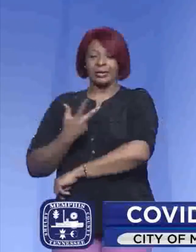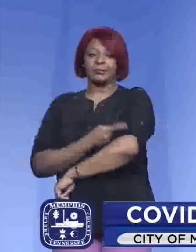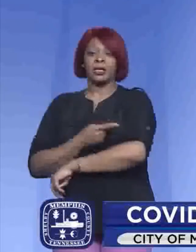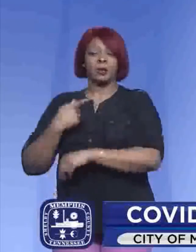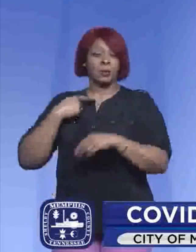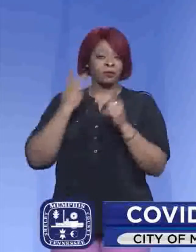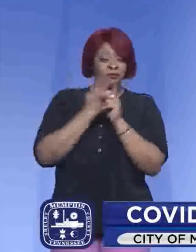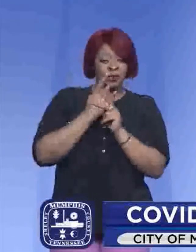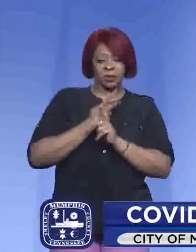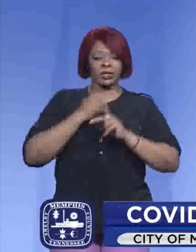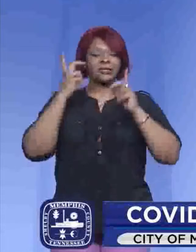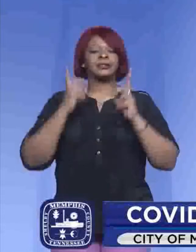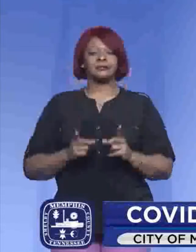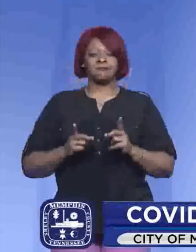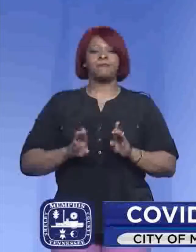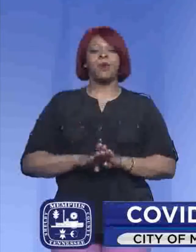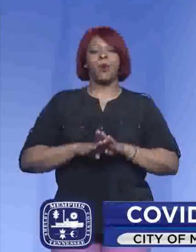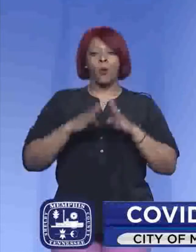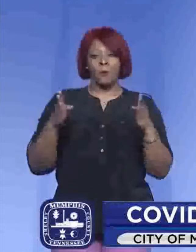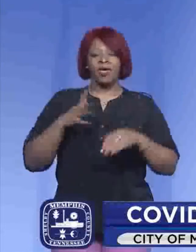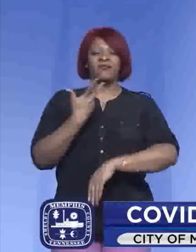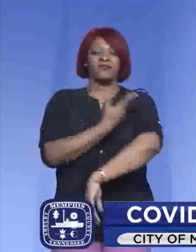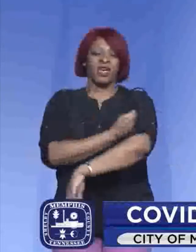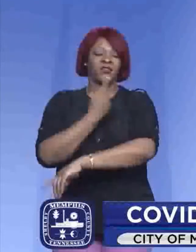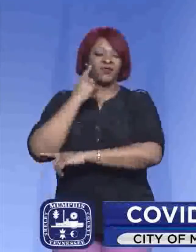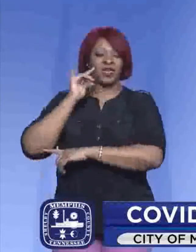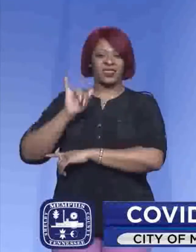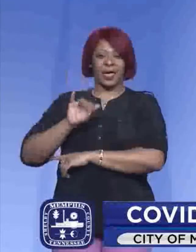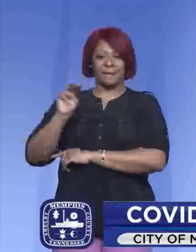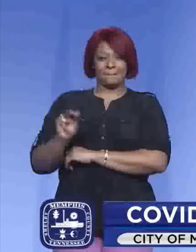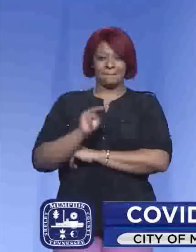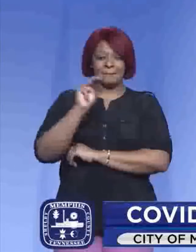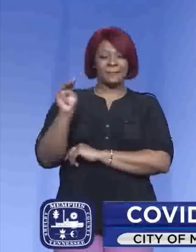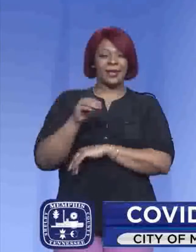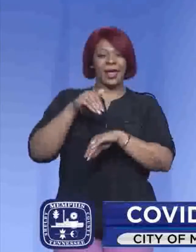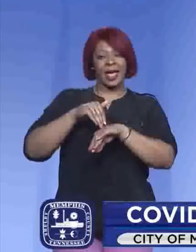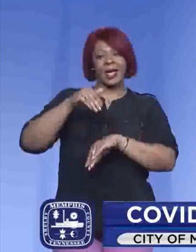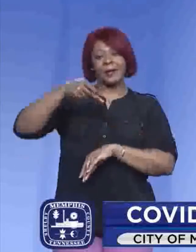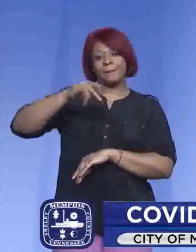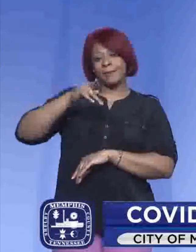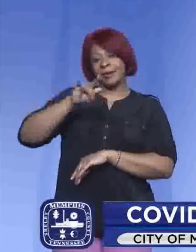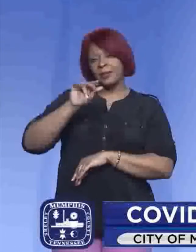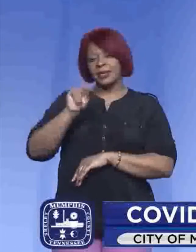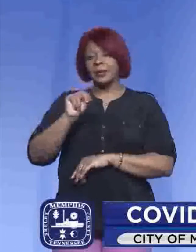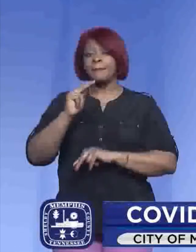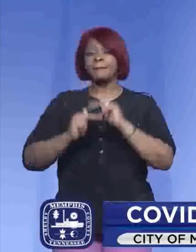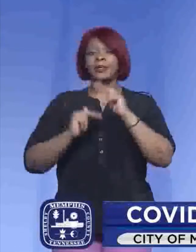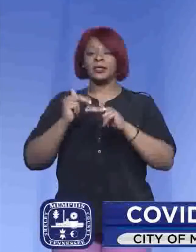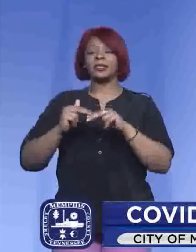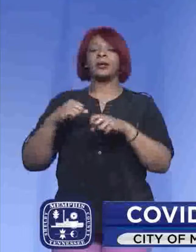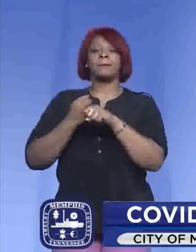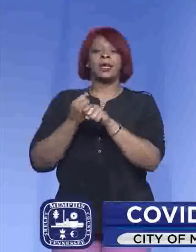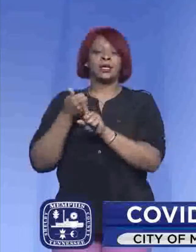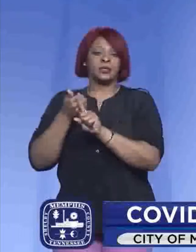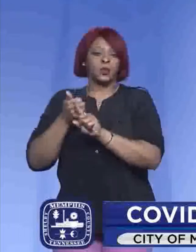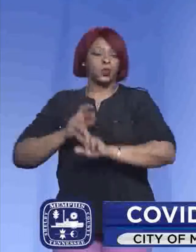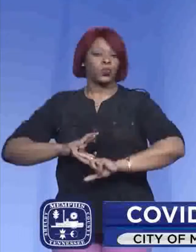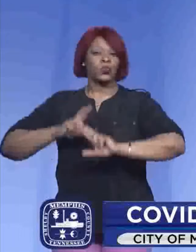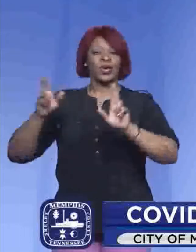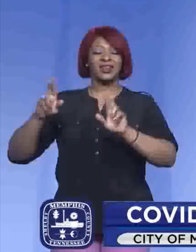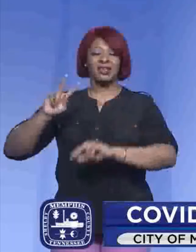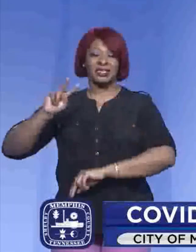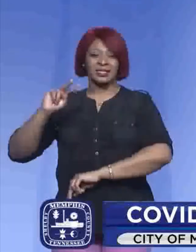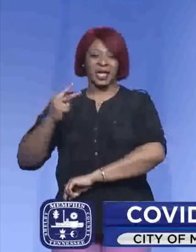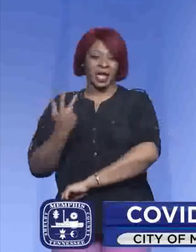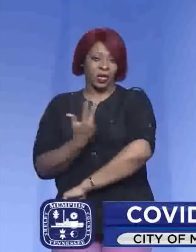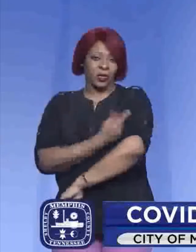we opened up the vaccination appointment line for Mondays at the Pipkin building, so people can make themselves available of that second dose